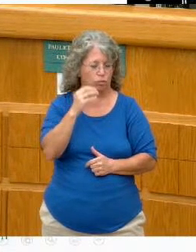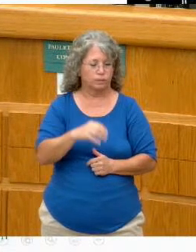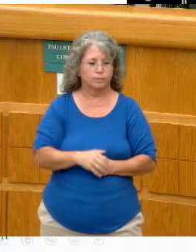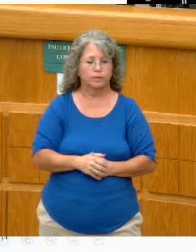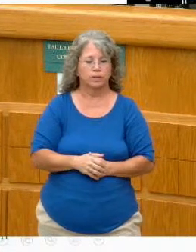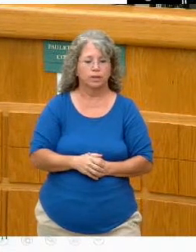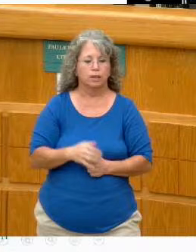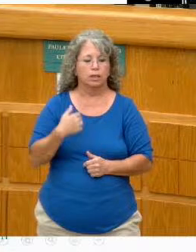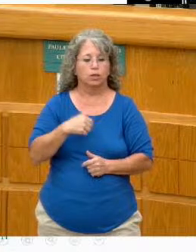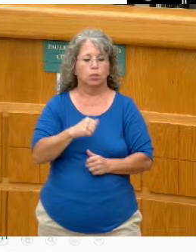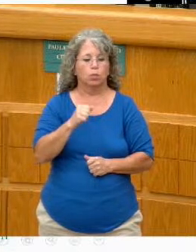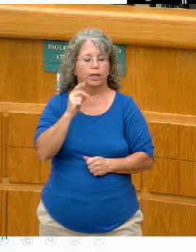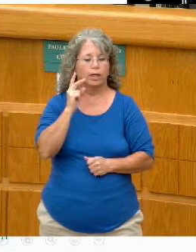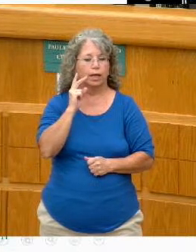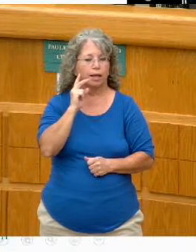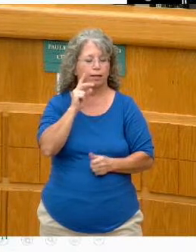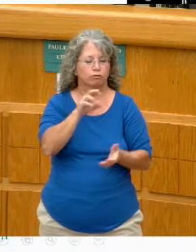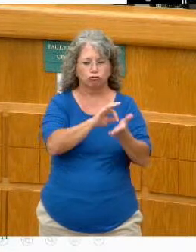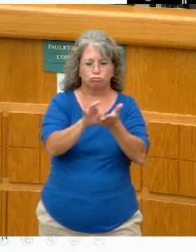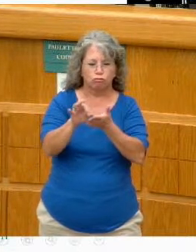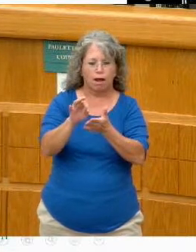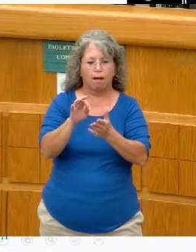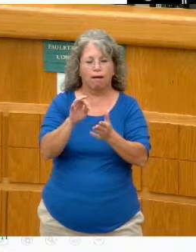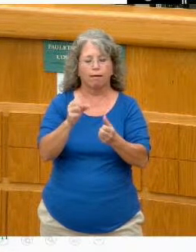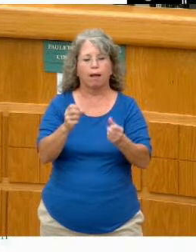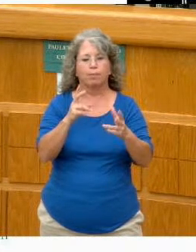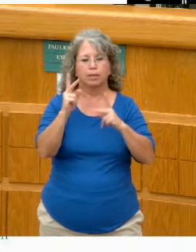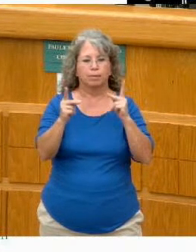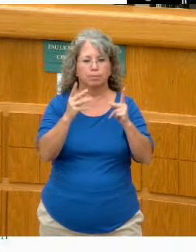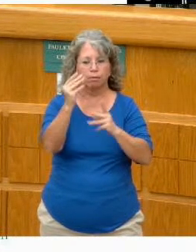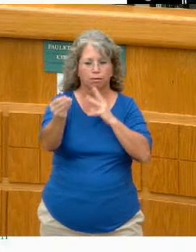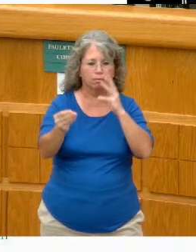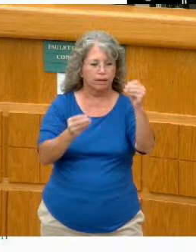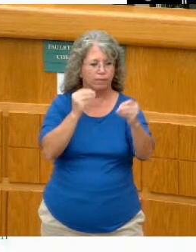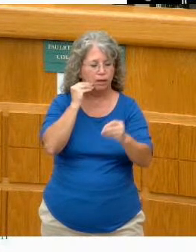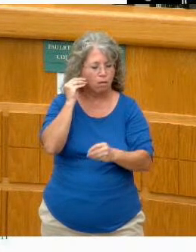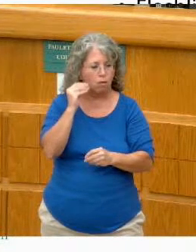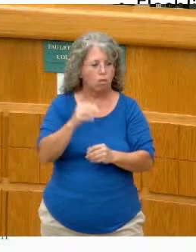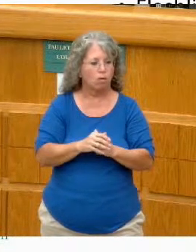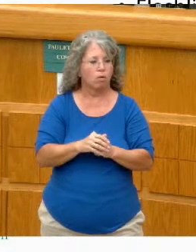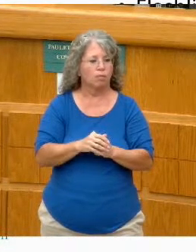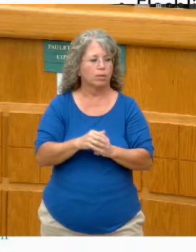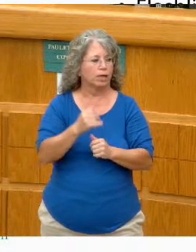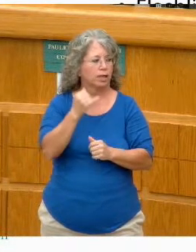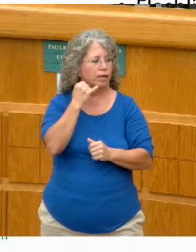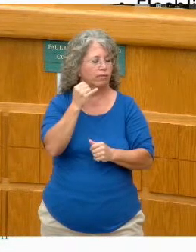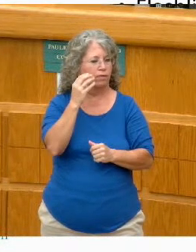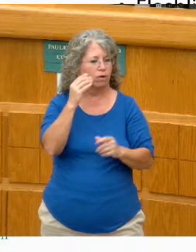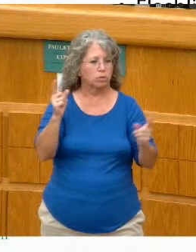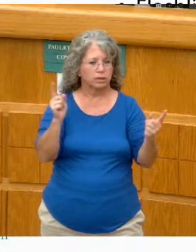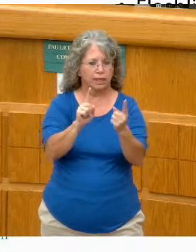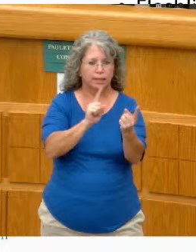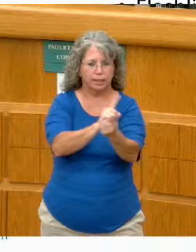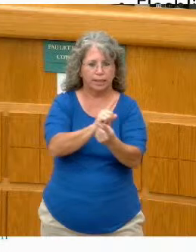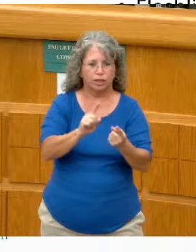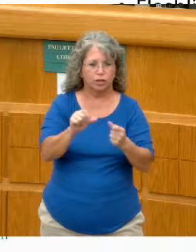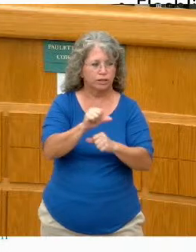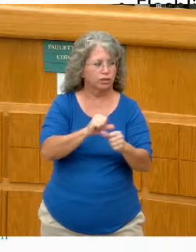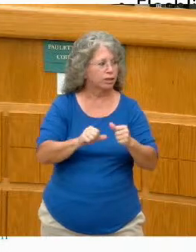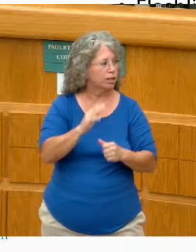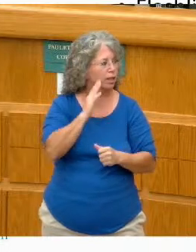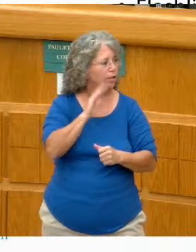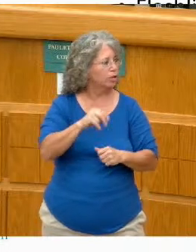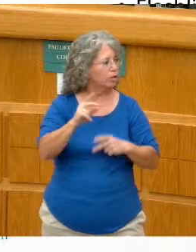and potential encounters that might happen by cell phones coming near each other. I know that people are concerned about